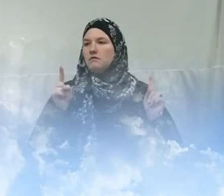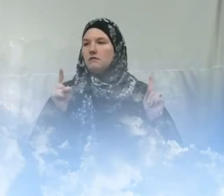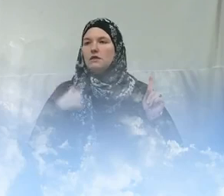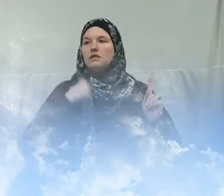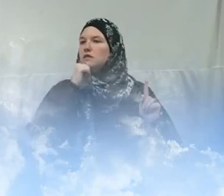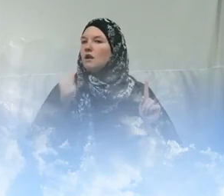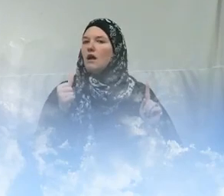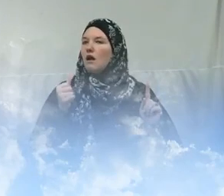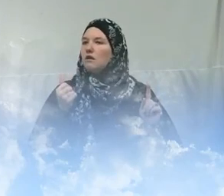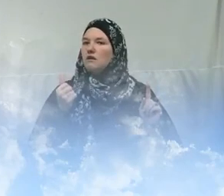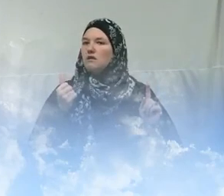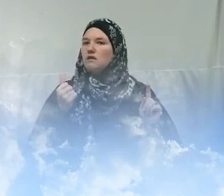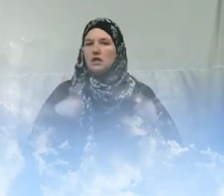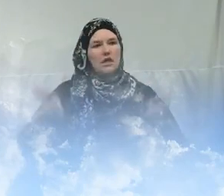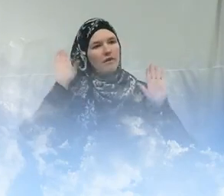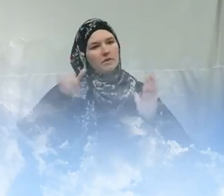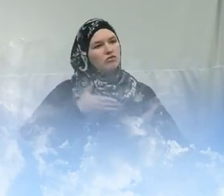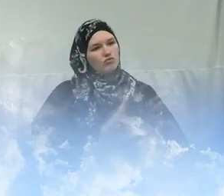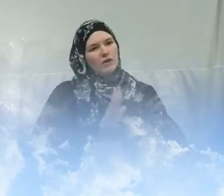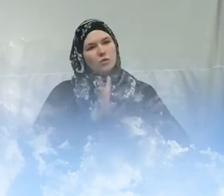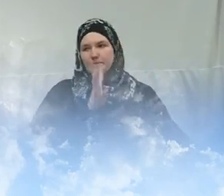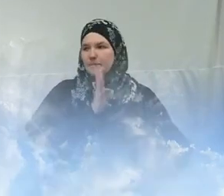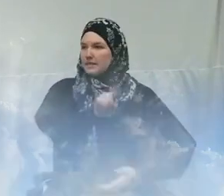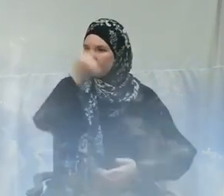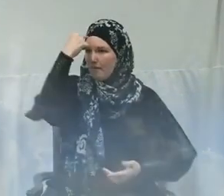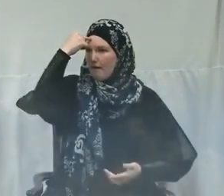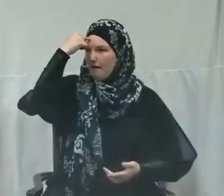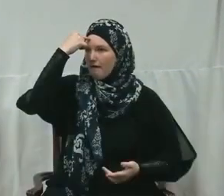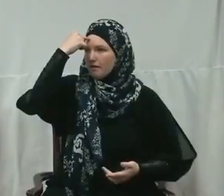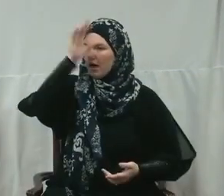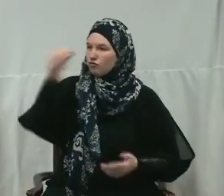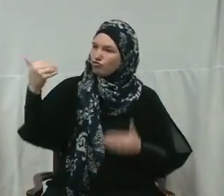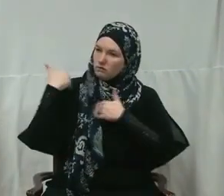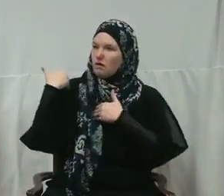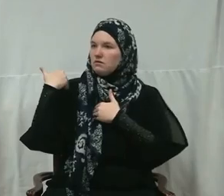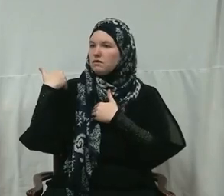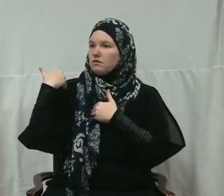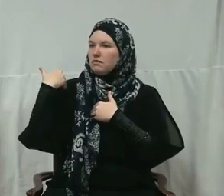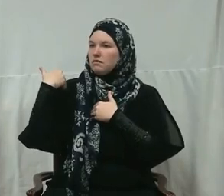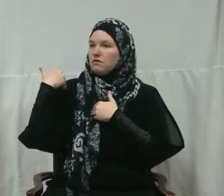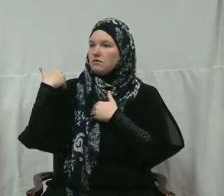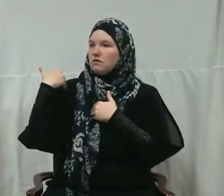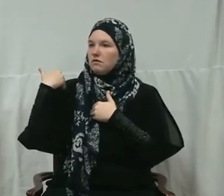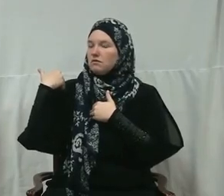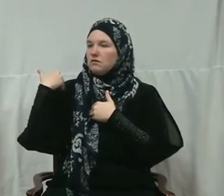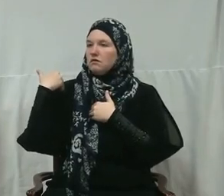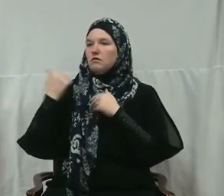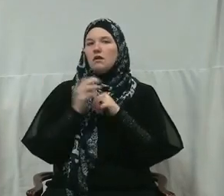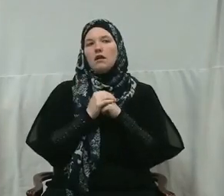not give up his right and his responsibility to run all the way